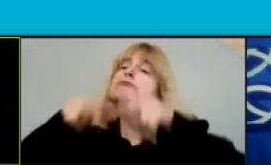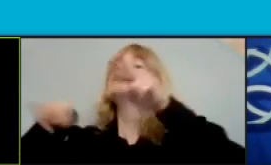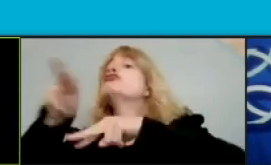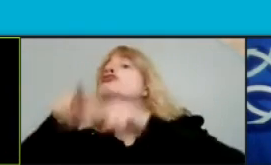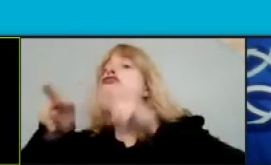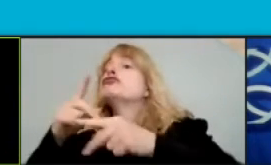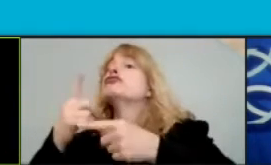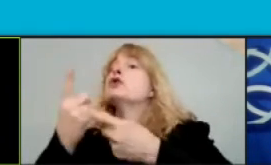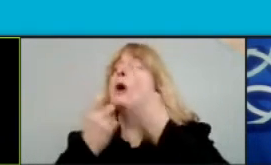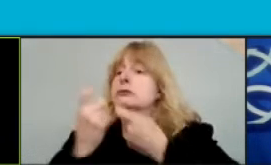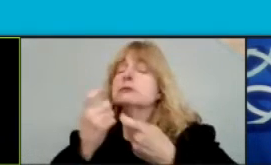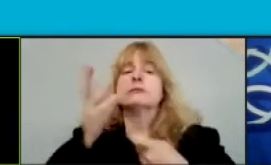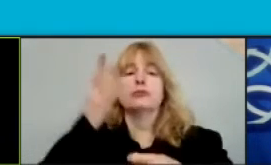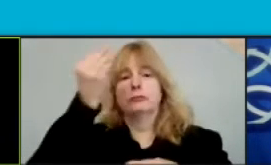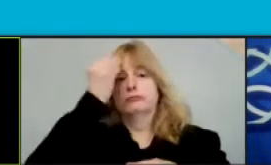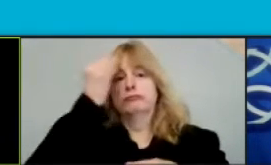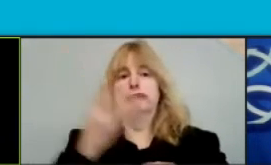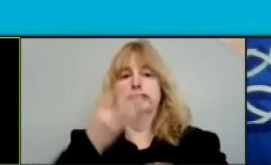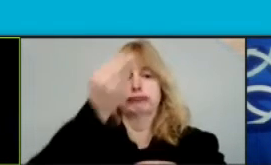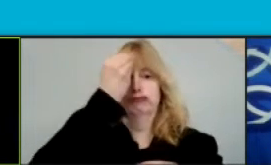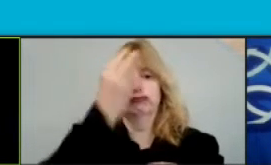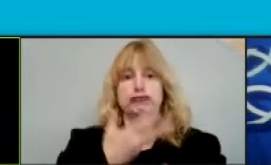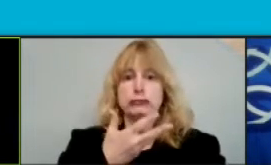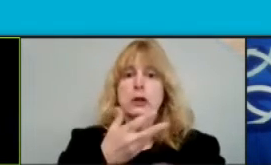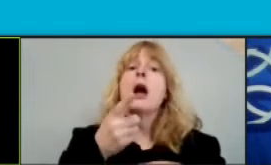The text number is